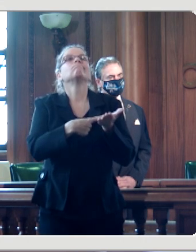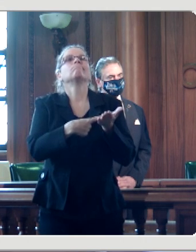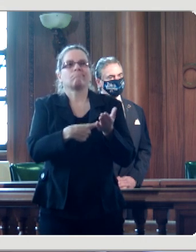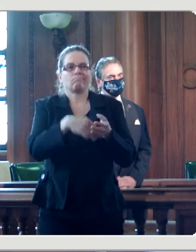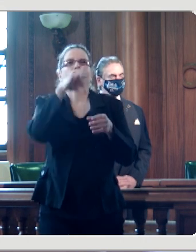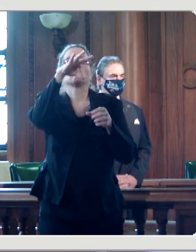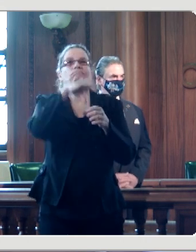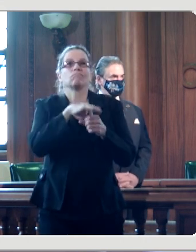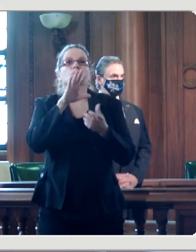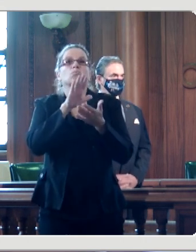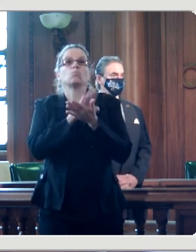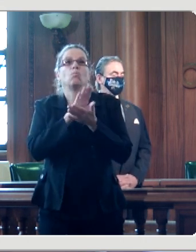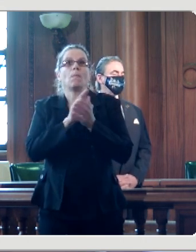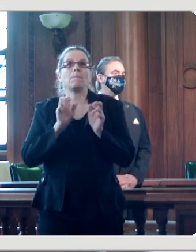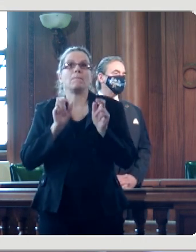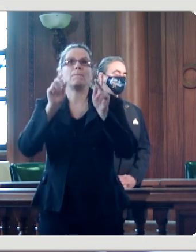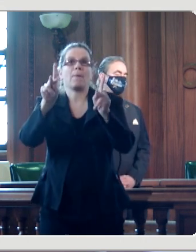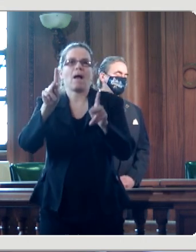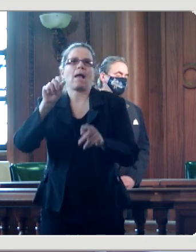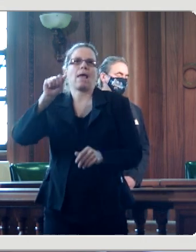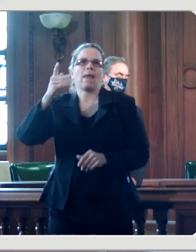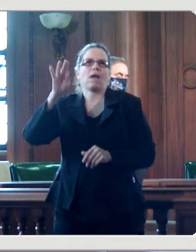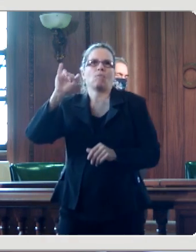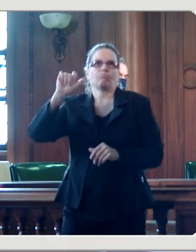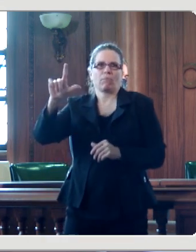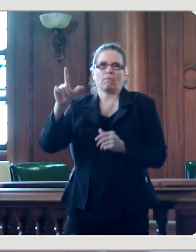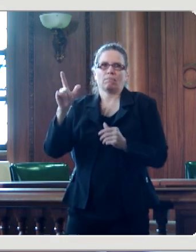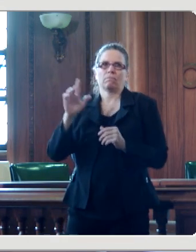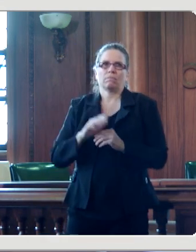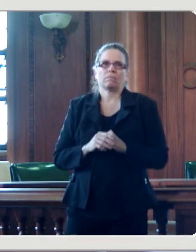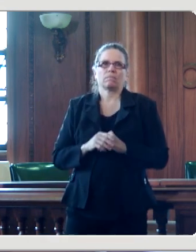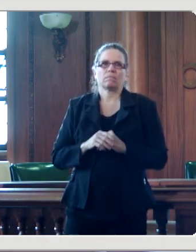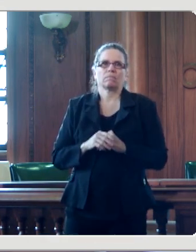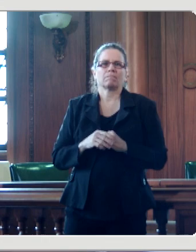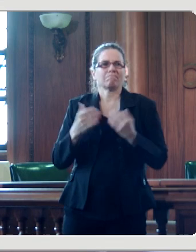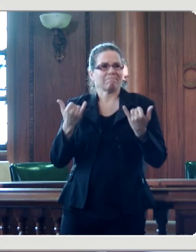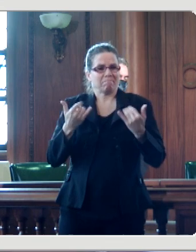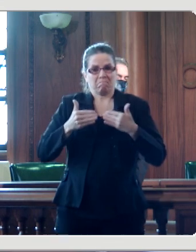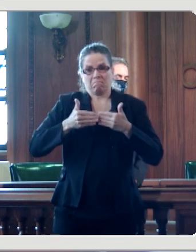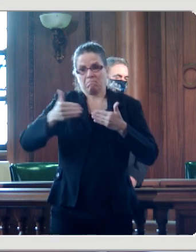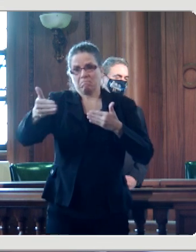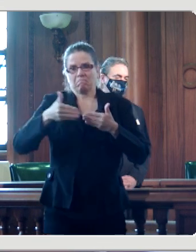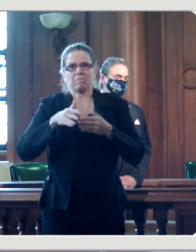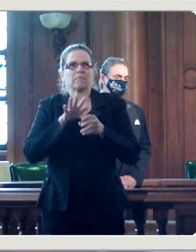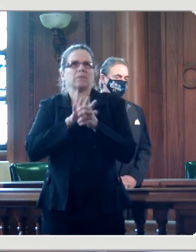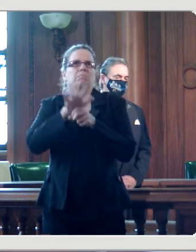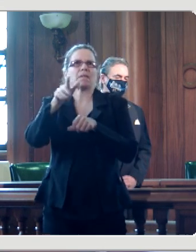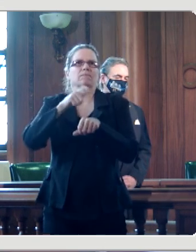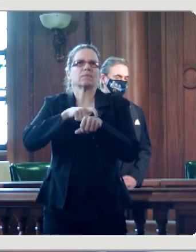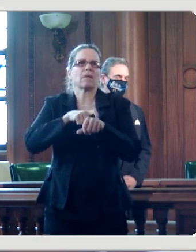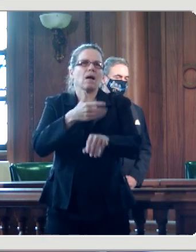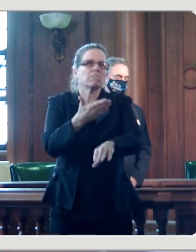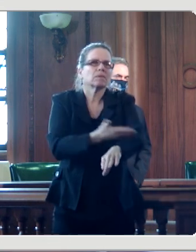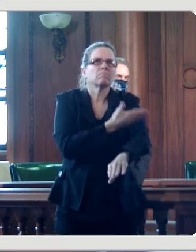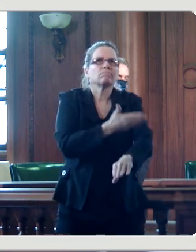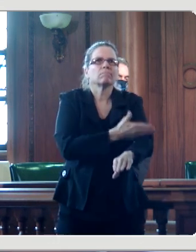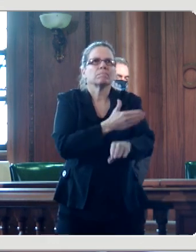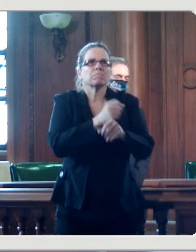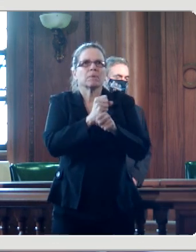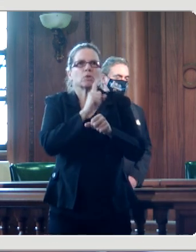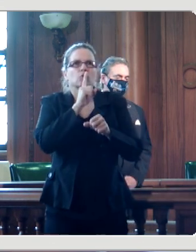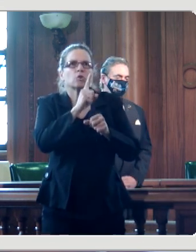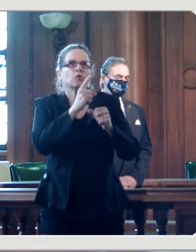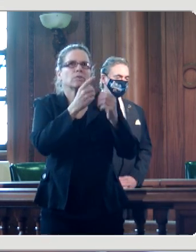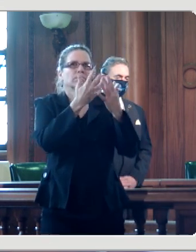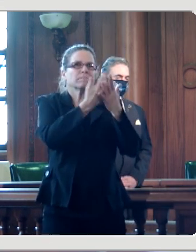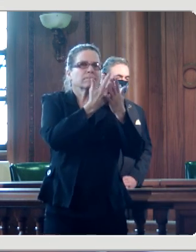April 9th, giving us the opportunity, though, to bring in some specialized groups sooner, including some high-needs